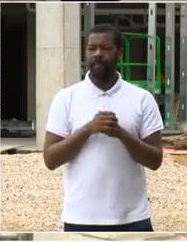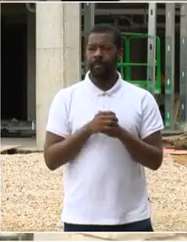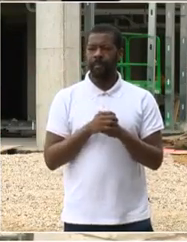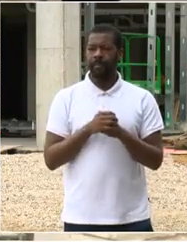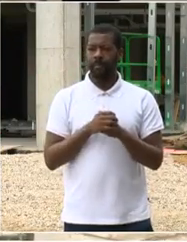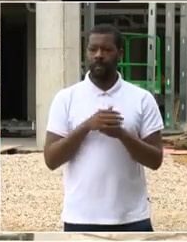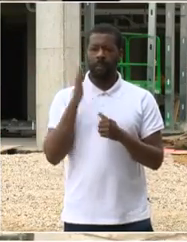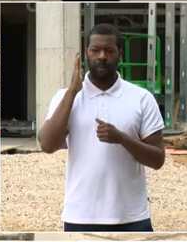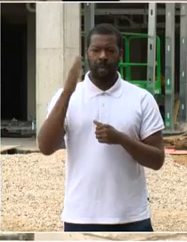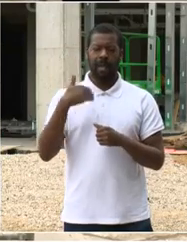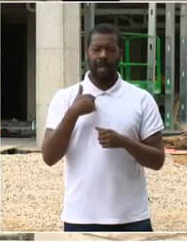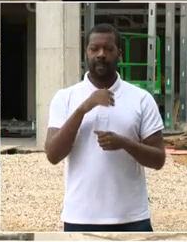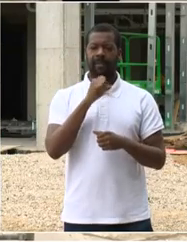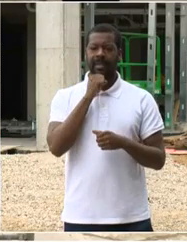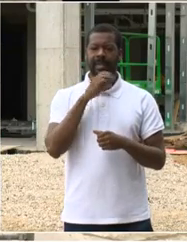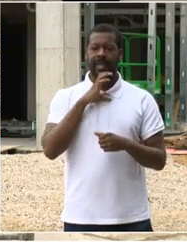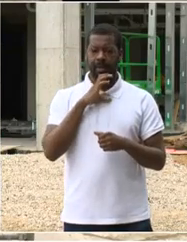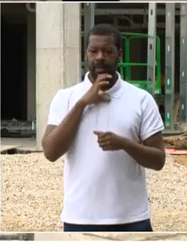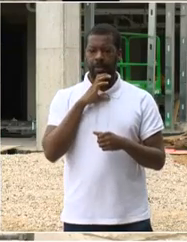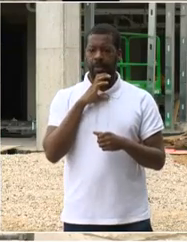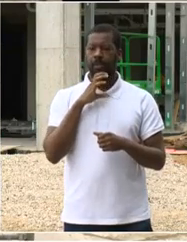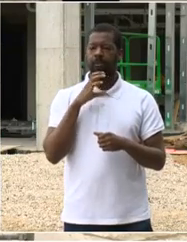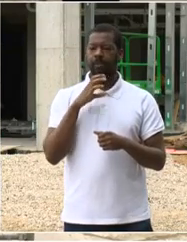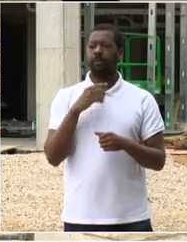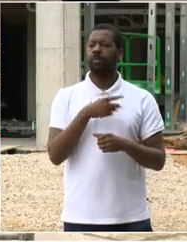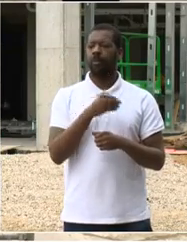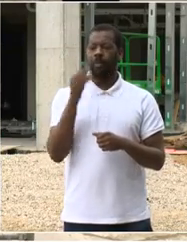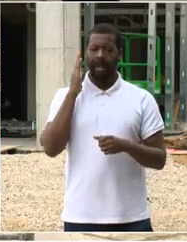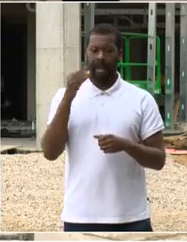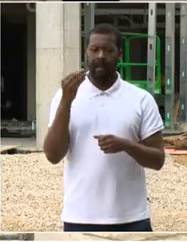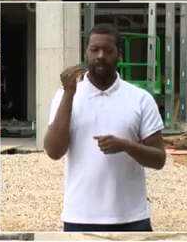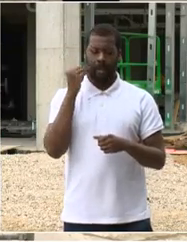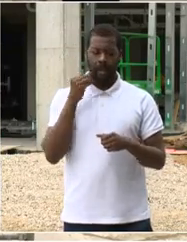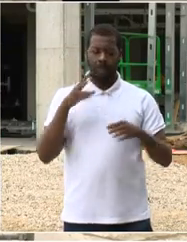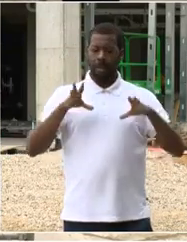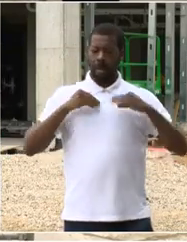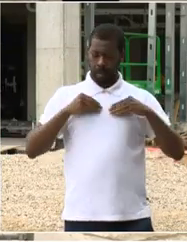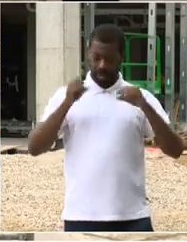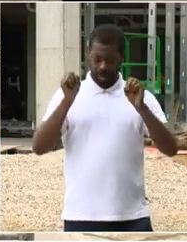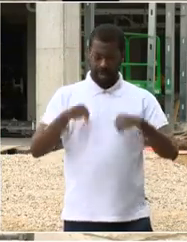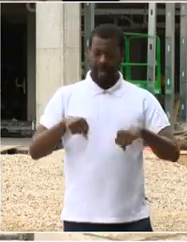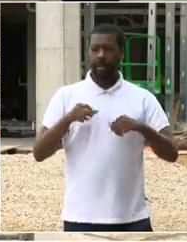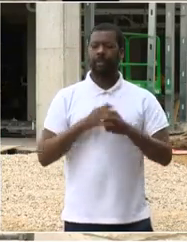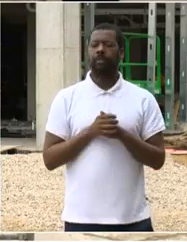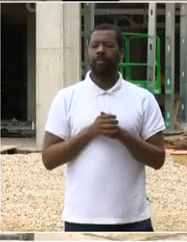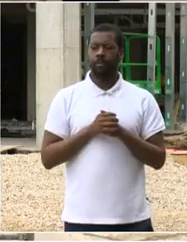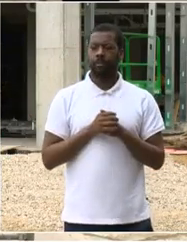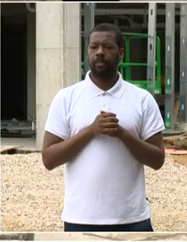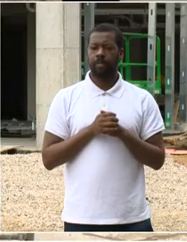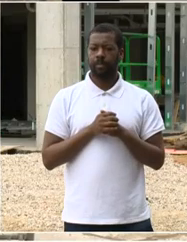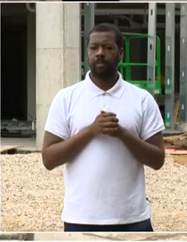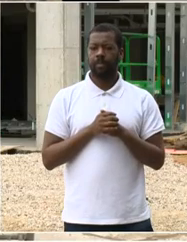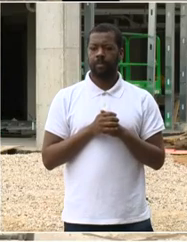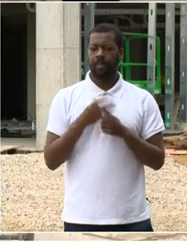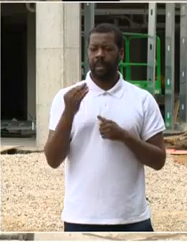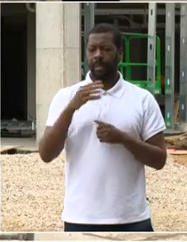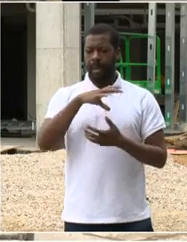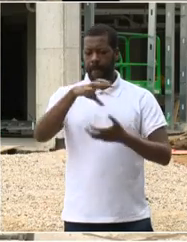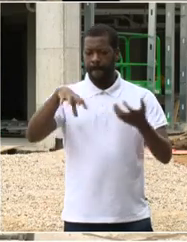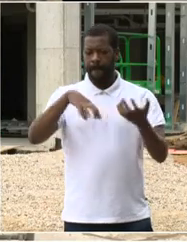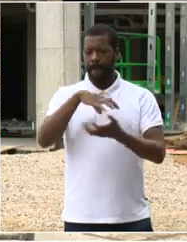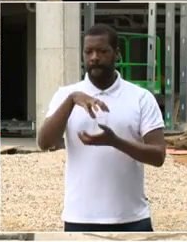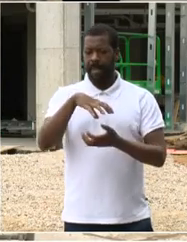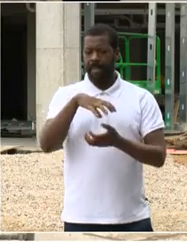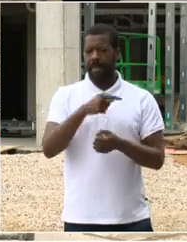have senior housing. We will have home ownership opportunities, and we will have a mix of